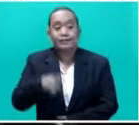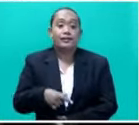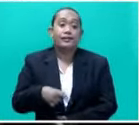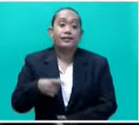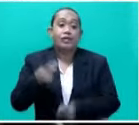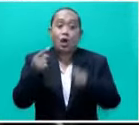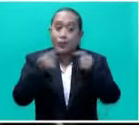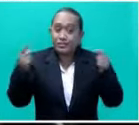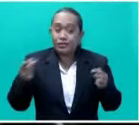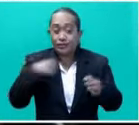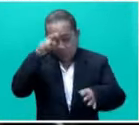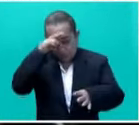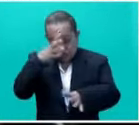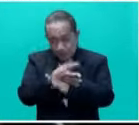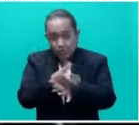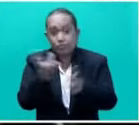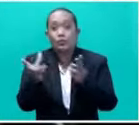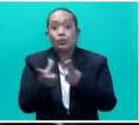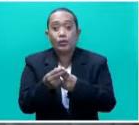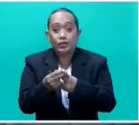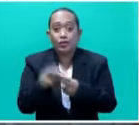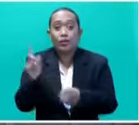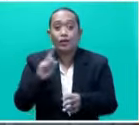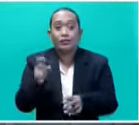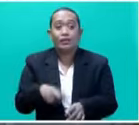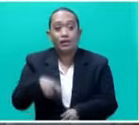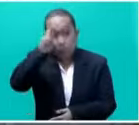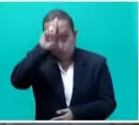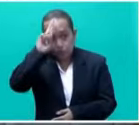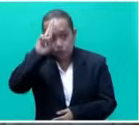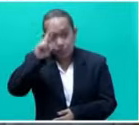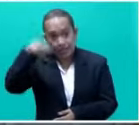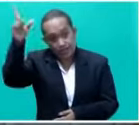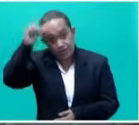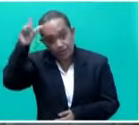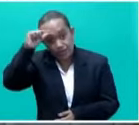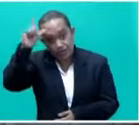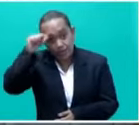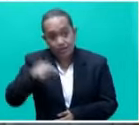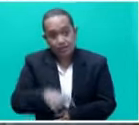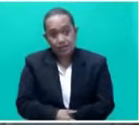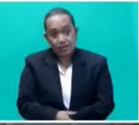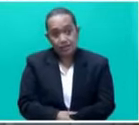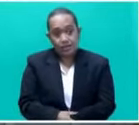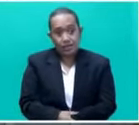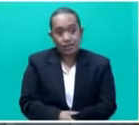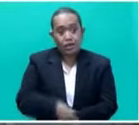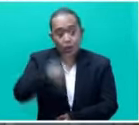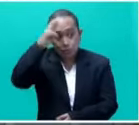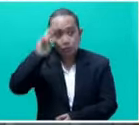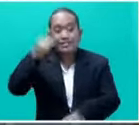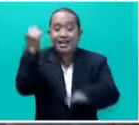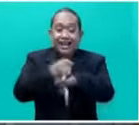is confused with what the Roko Tuis are and the Indigenous landowners are. Roko Tuis are government officials. They're not